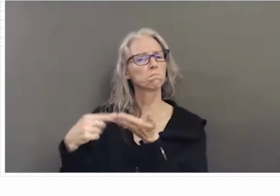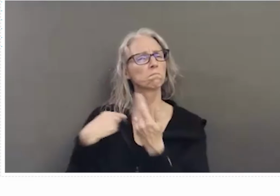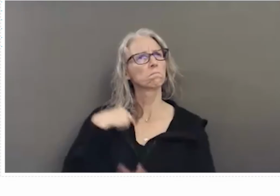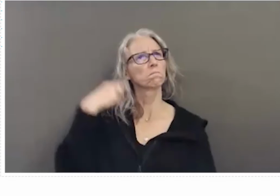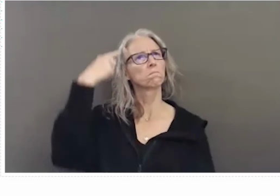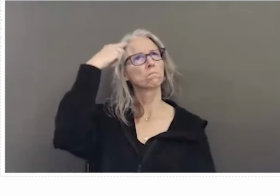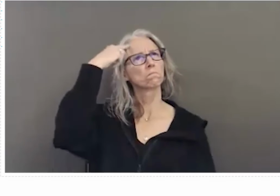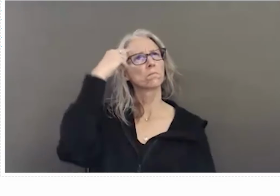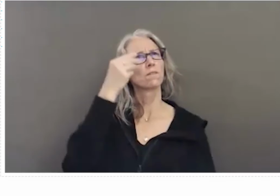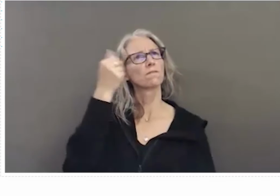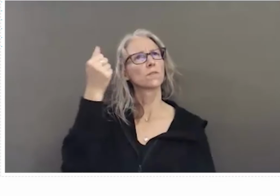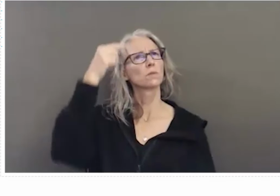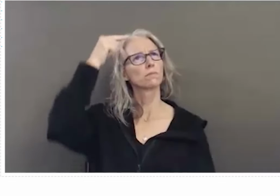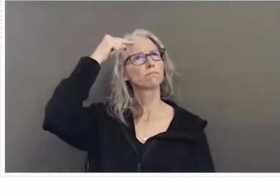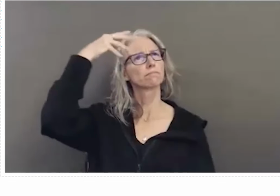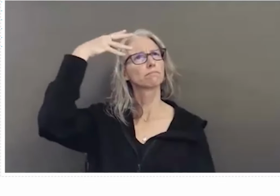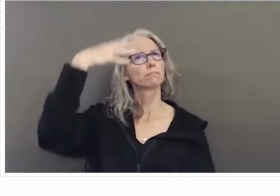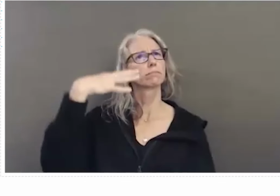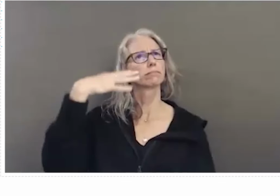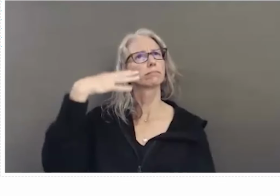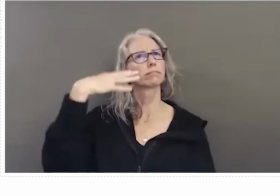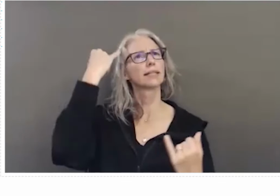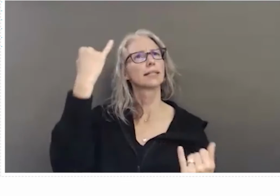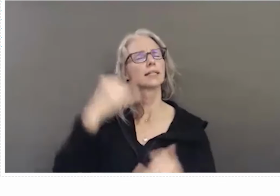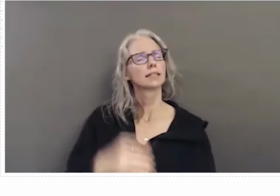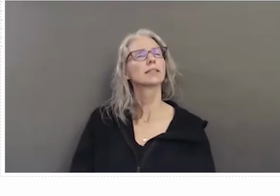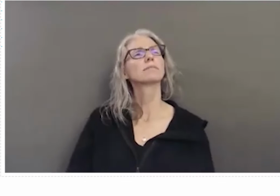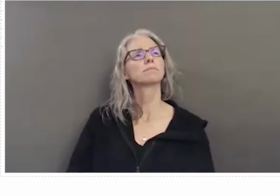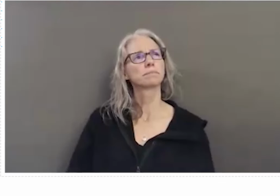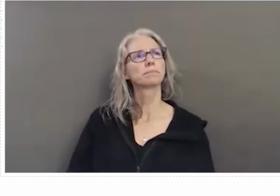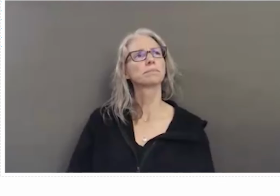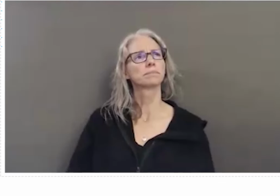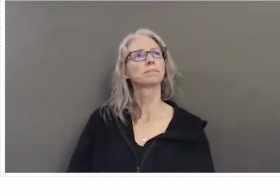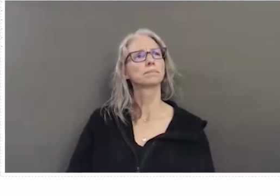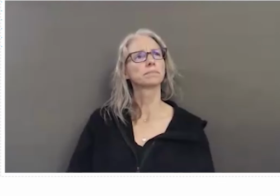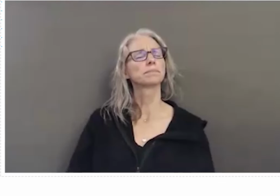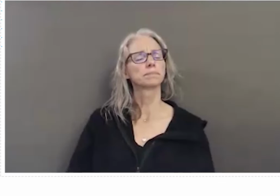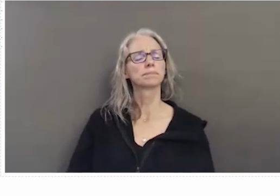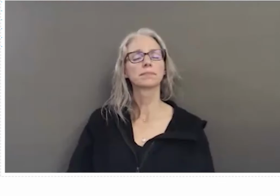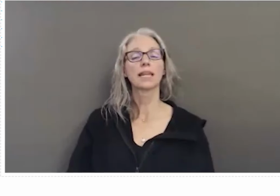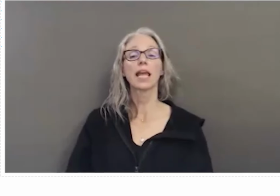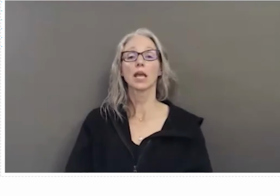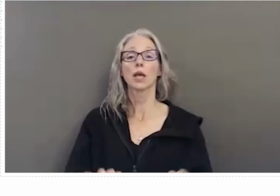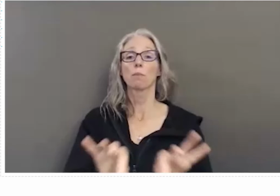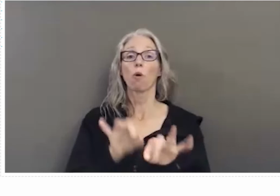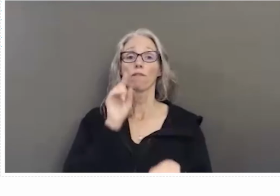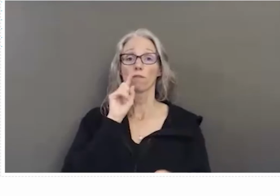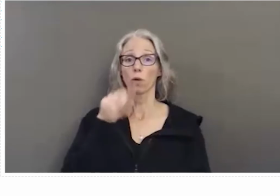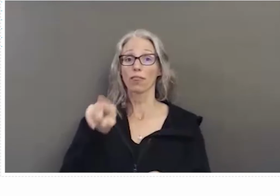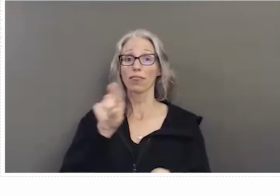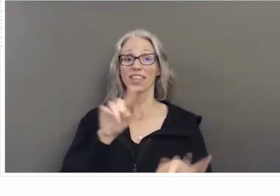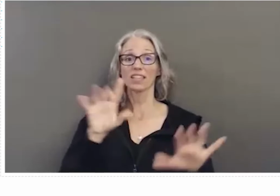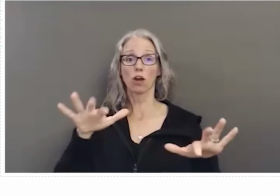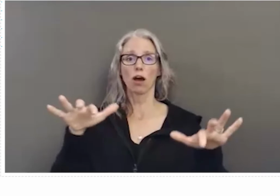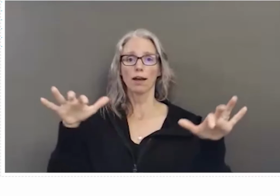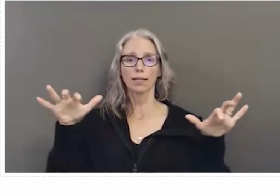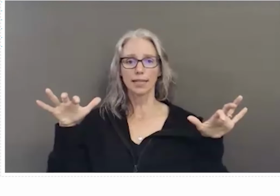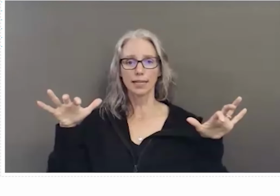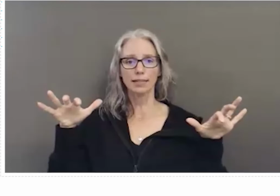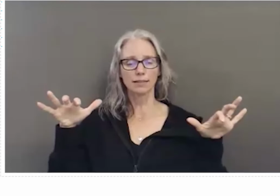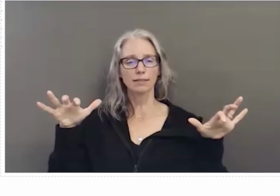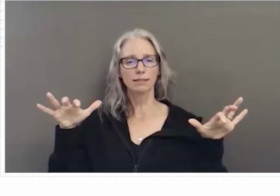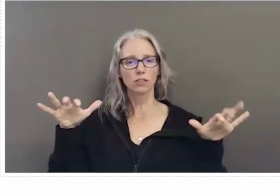I think, it's great for this audience to understand how you think about your organizations and where you